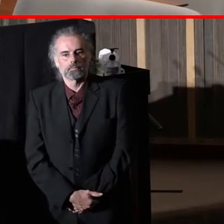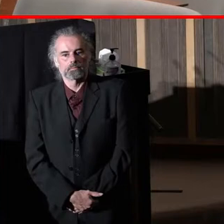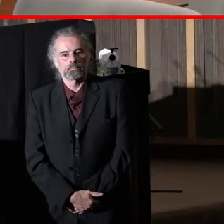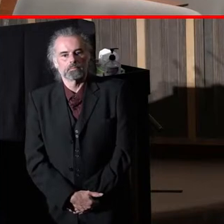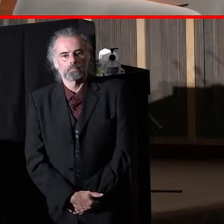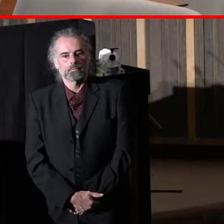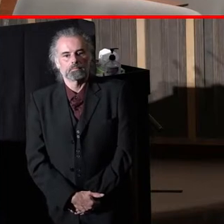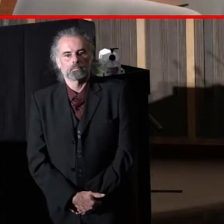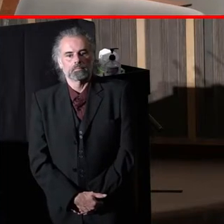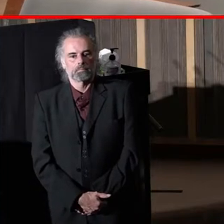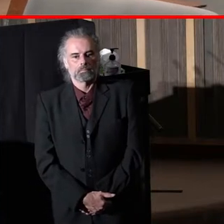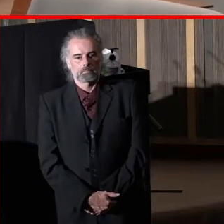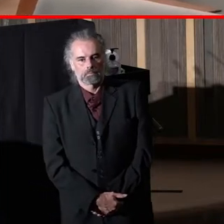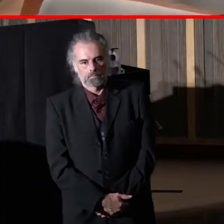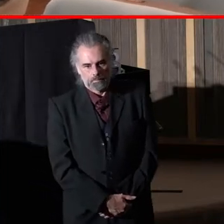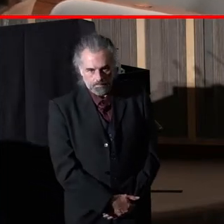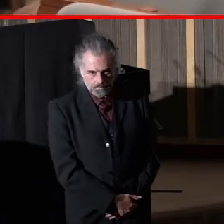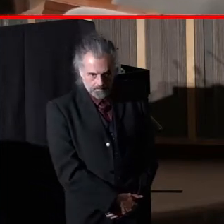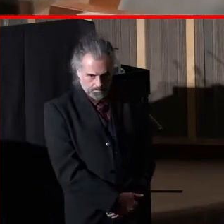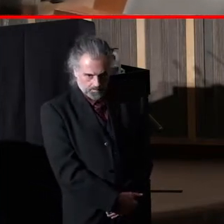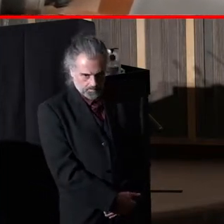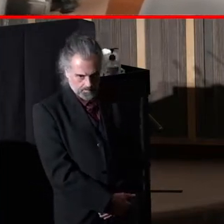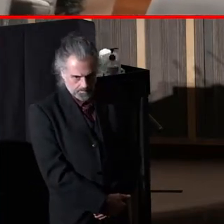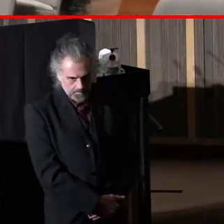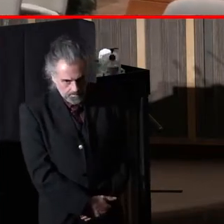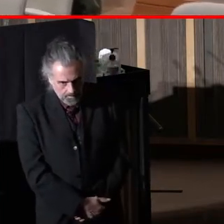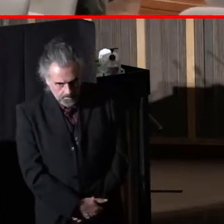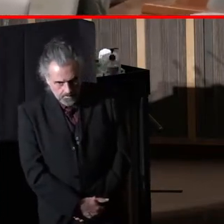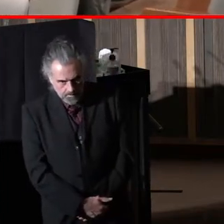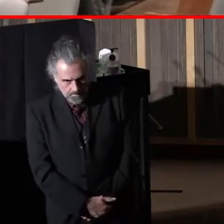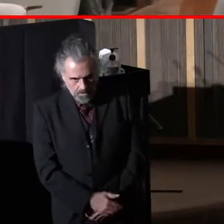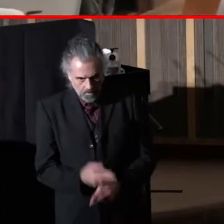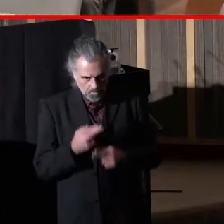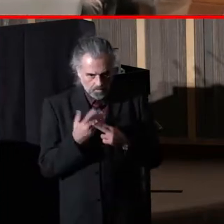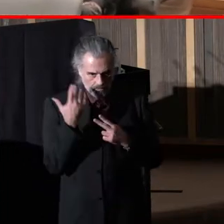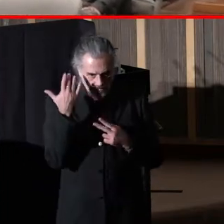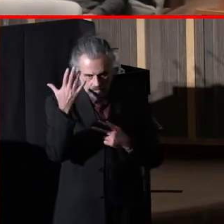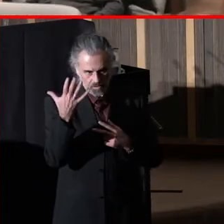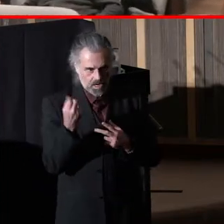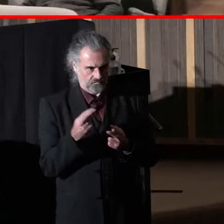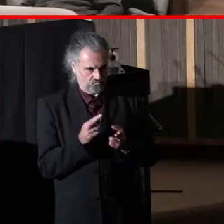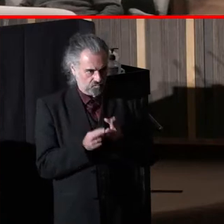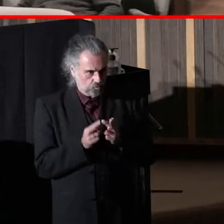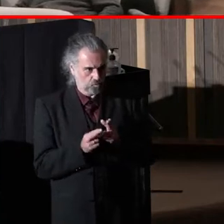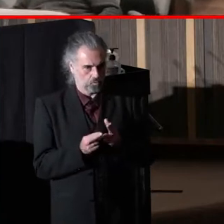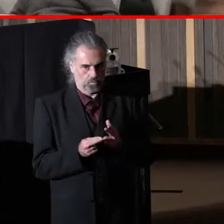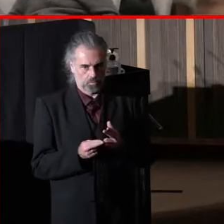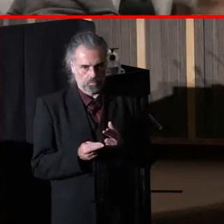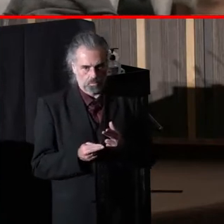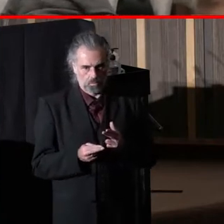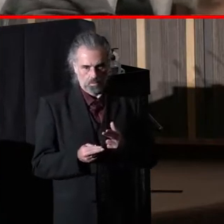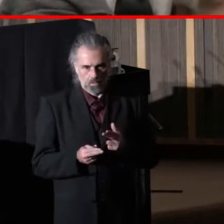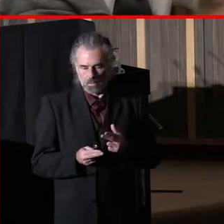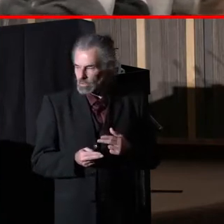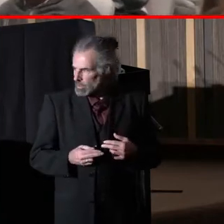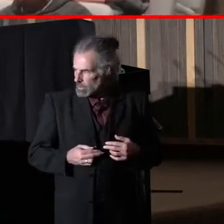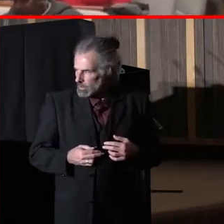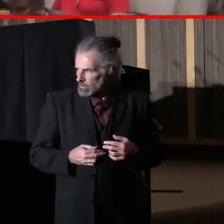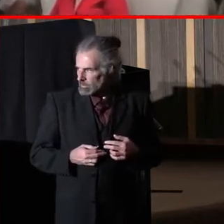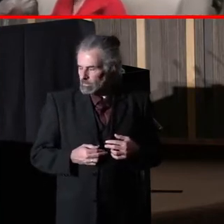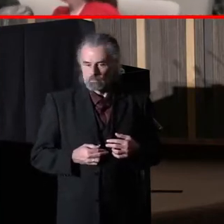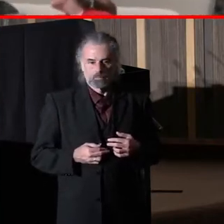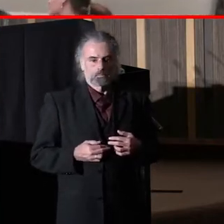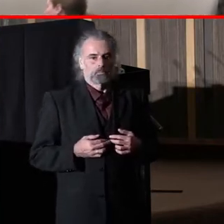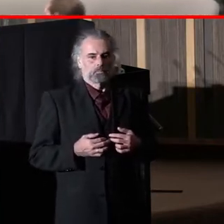of, for our futures, are there any resources or tips? Sorry, could you speak up a little